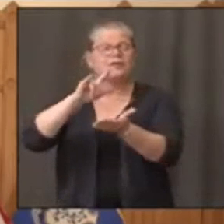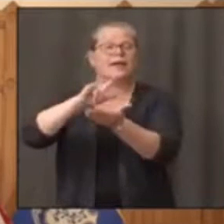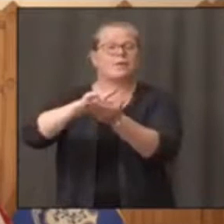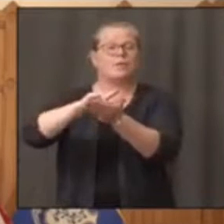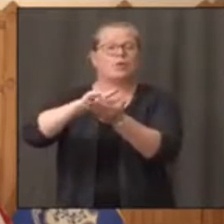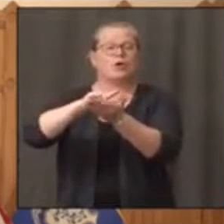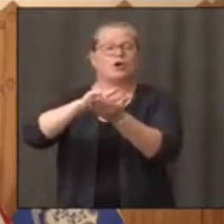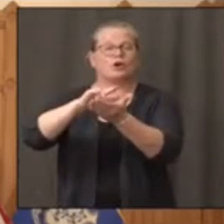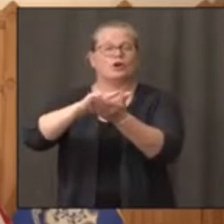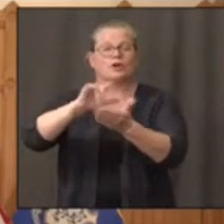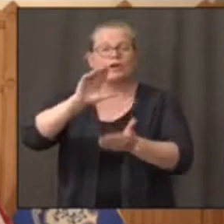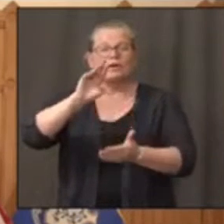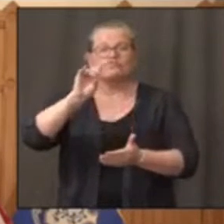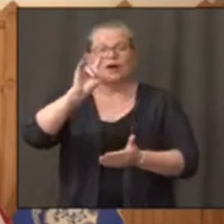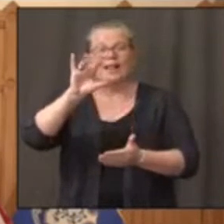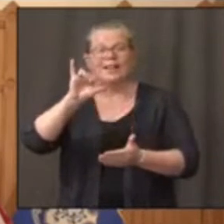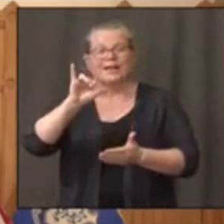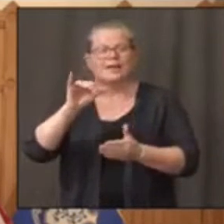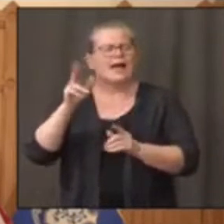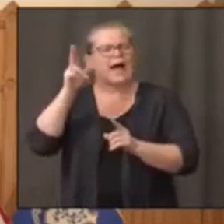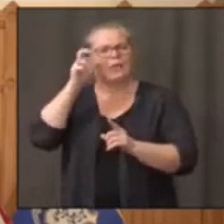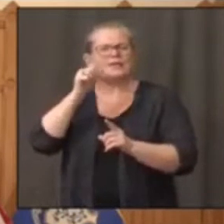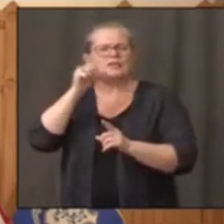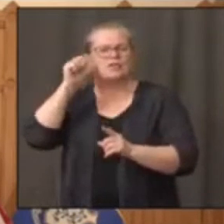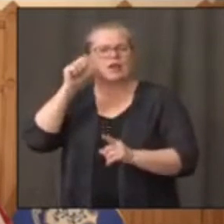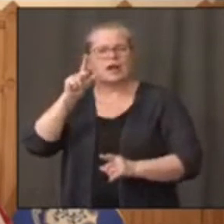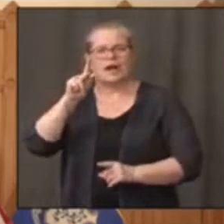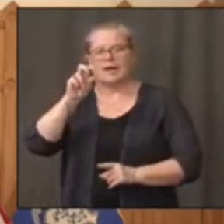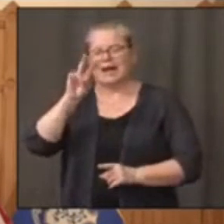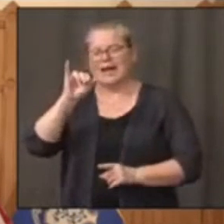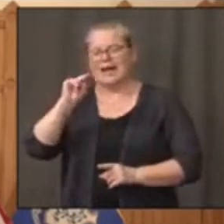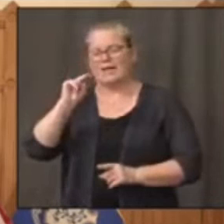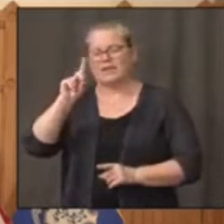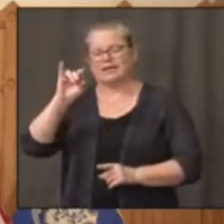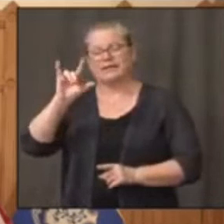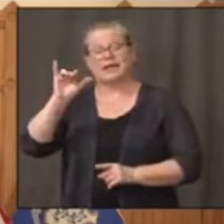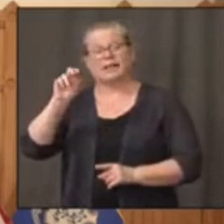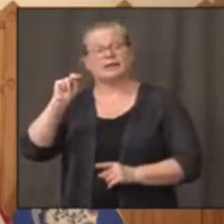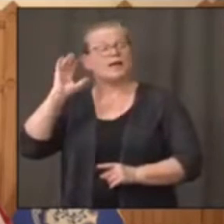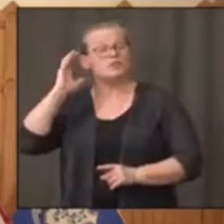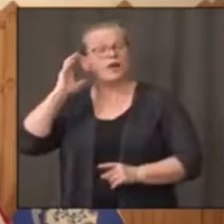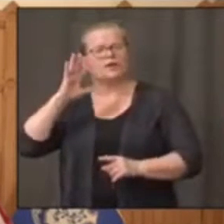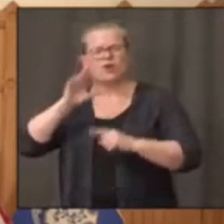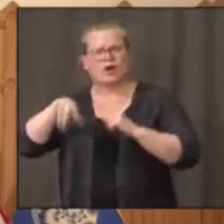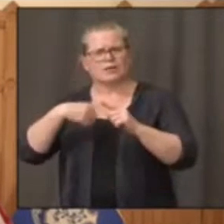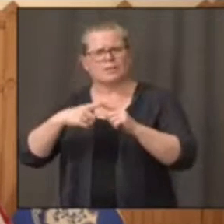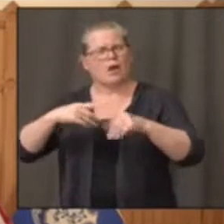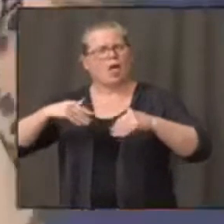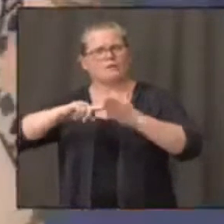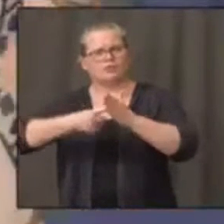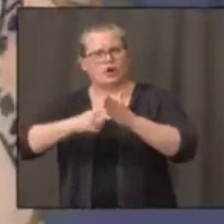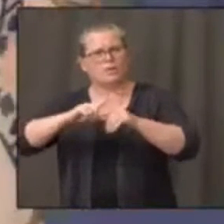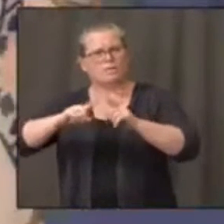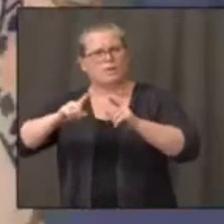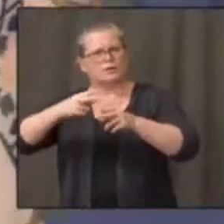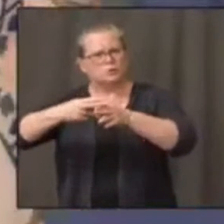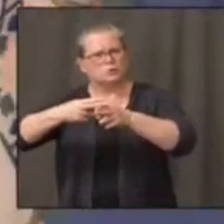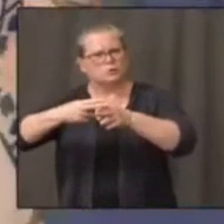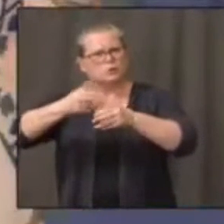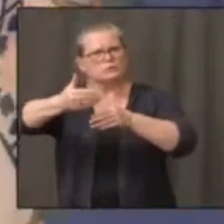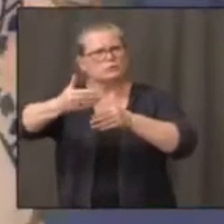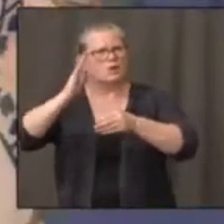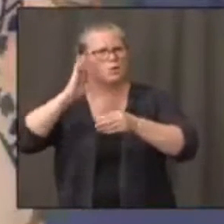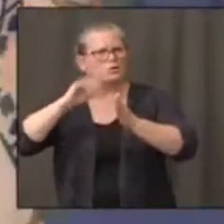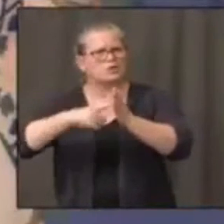Dillon on the radio yesterday, and it sounded like it hadn't started, but it's going to start soon. I think it's going to start soon, probably